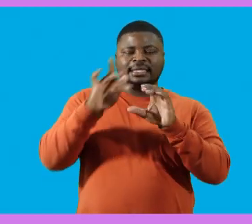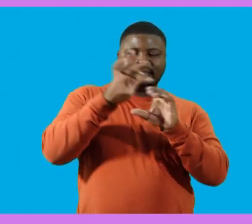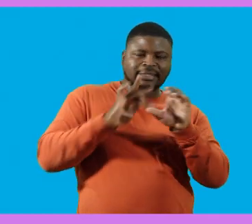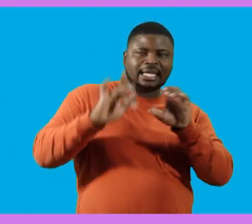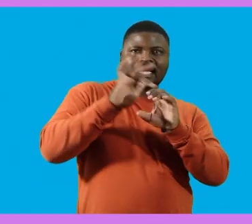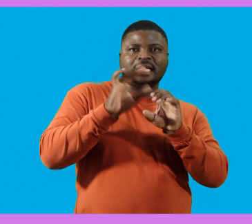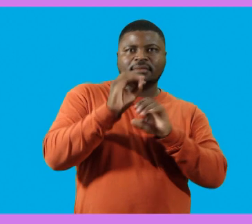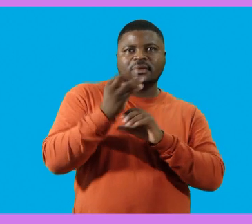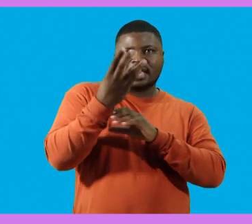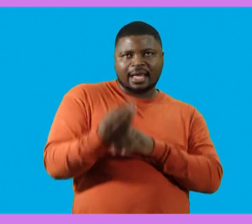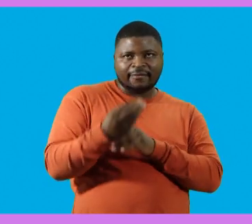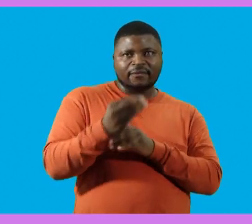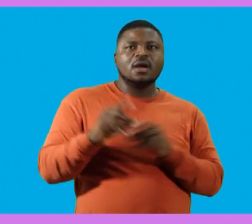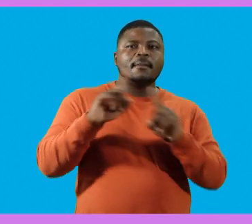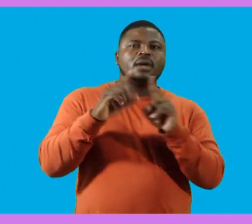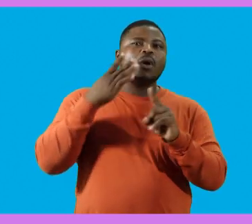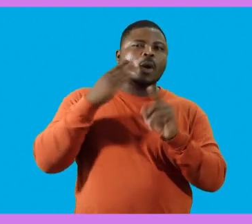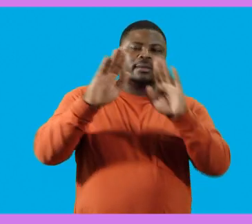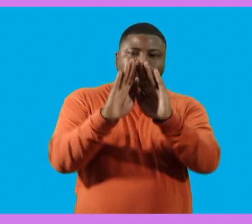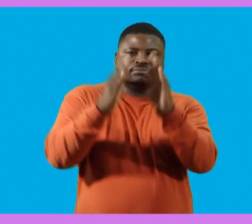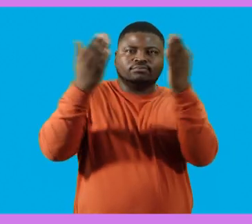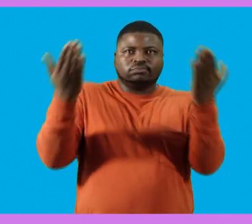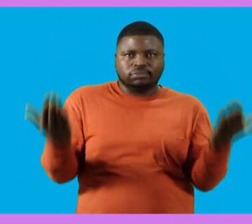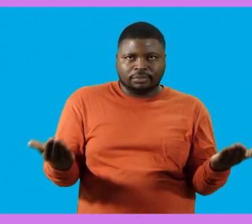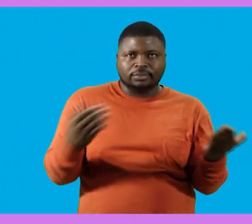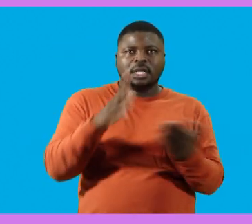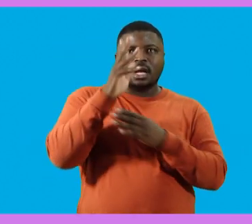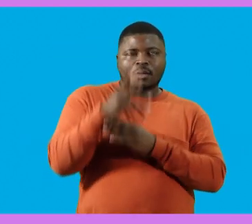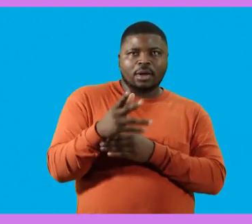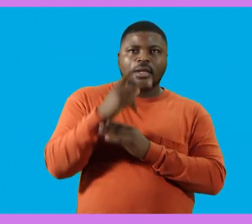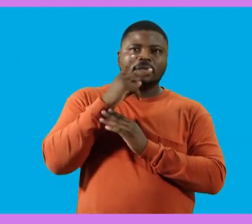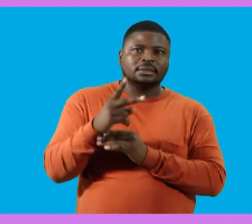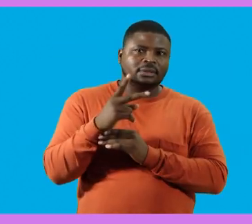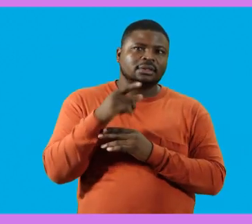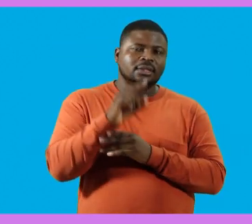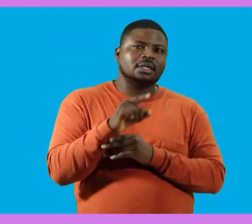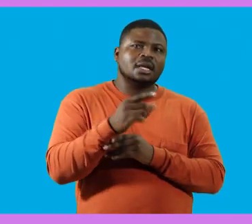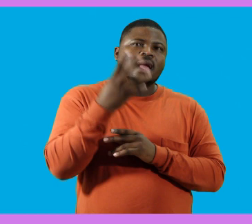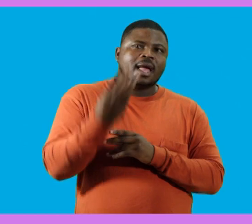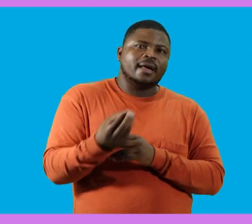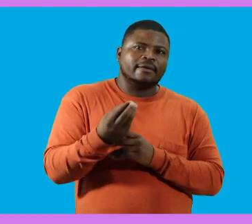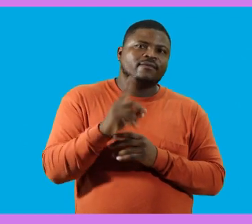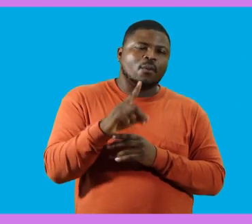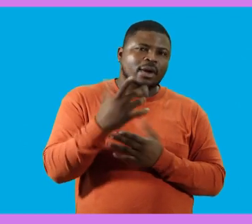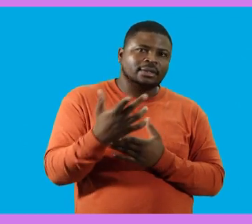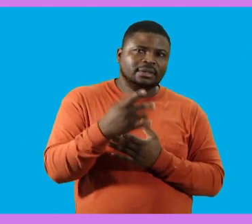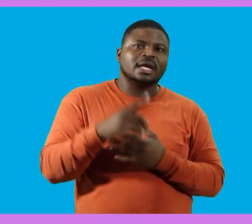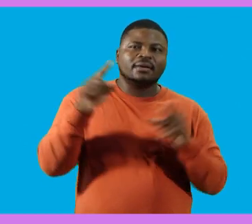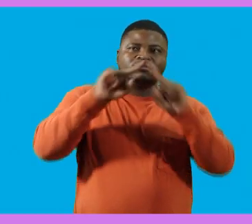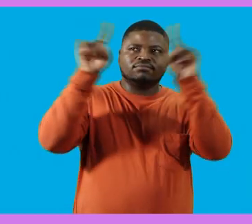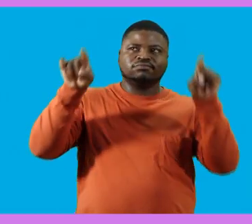at the bottom, and then as we unfold the cylinder, we will see that it forms